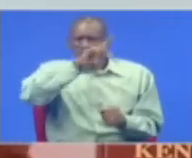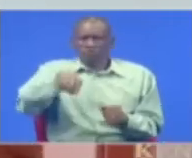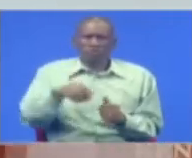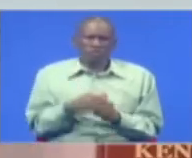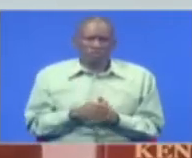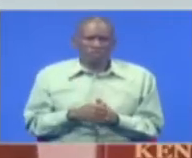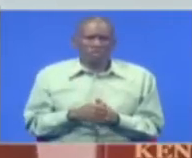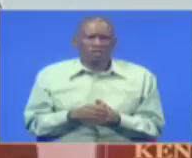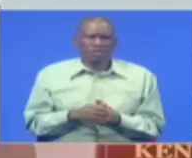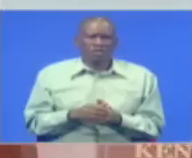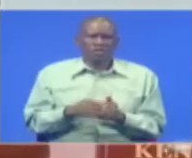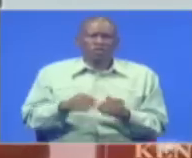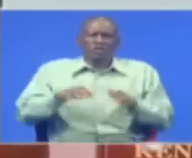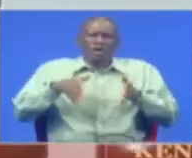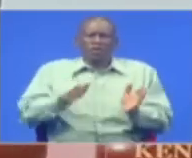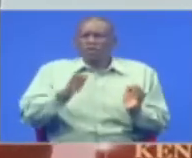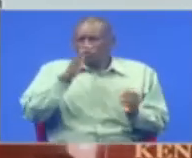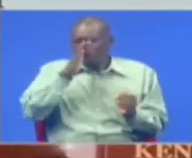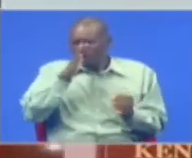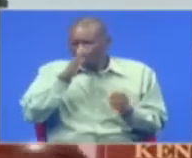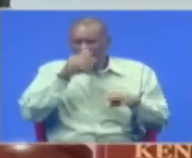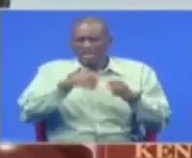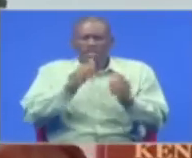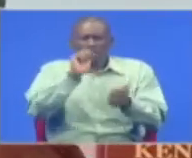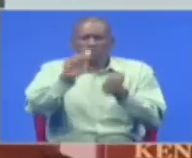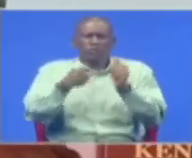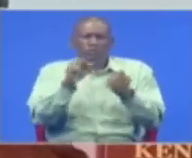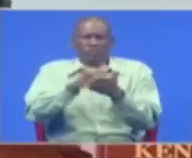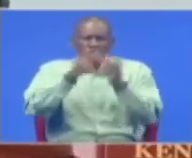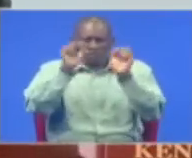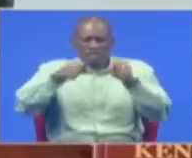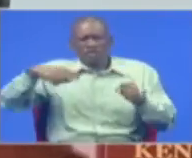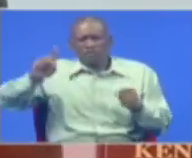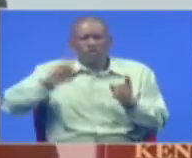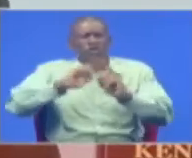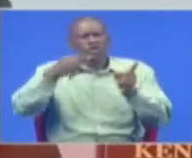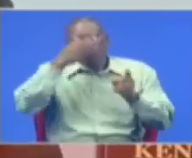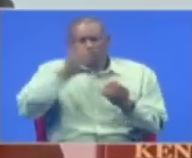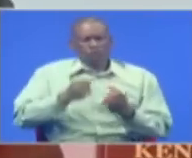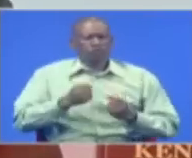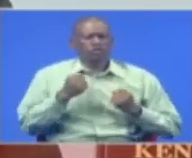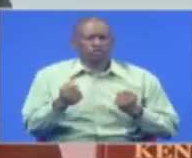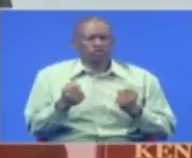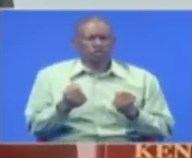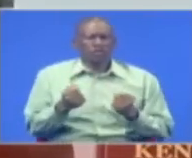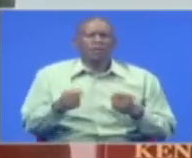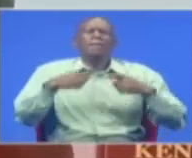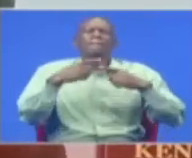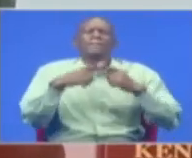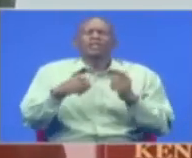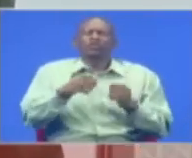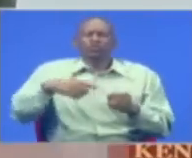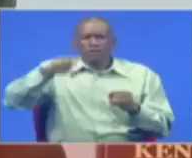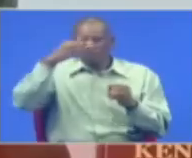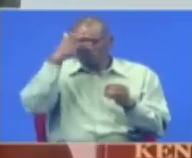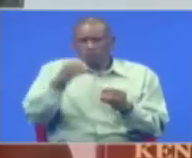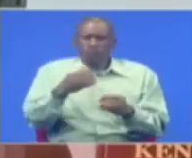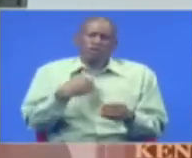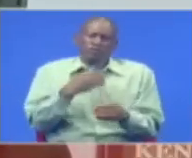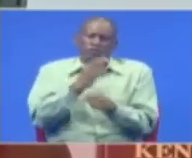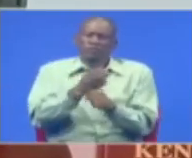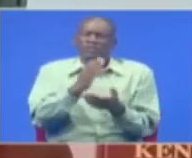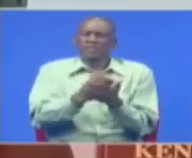or a form of cheating in sports so that one wins, not because they are putting their own effort, but because they have taken some